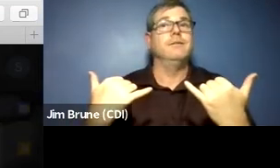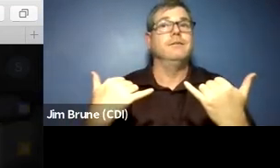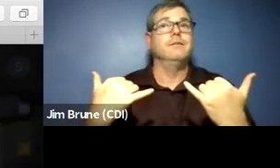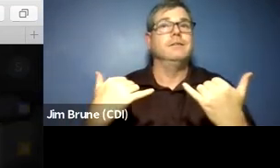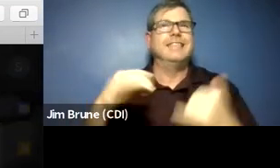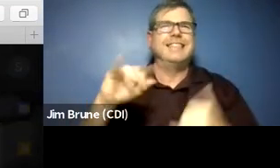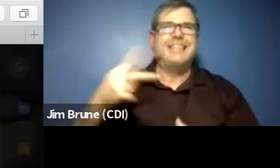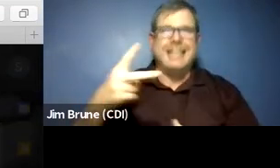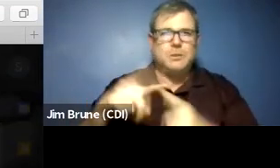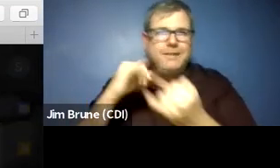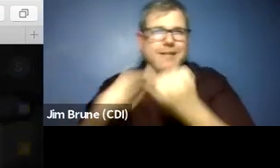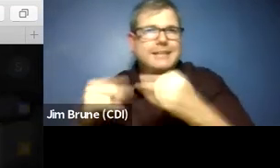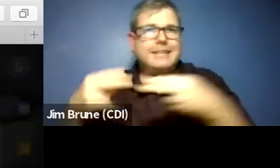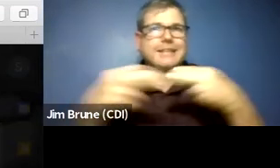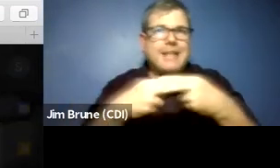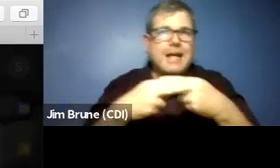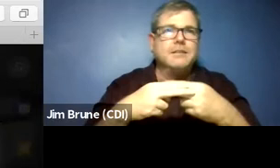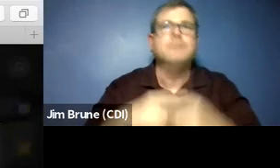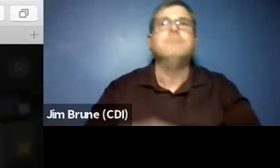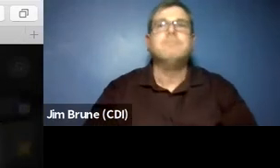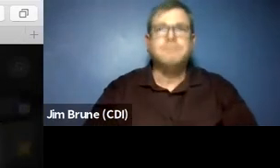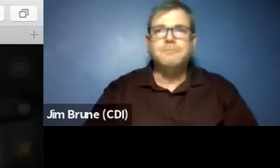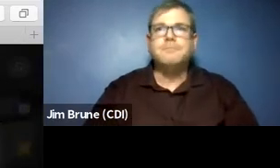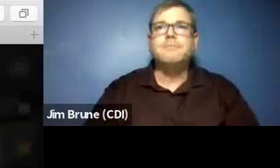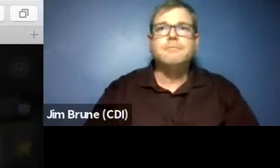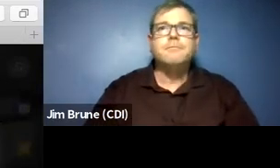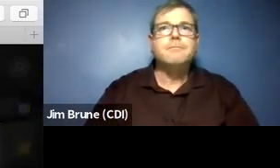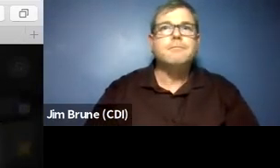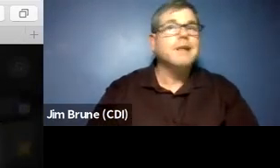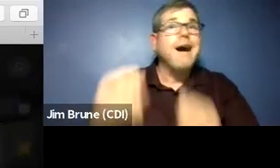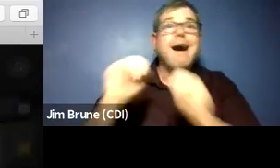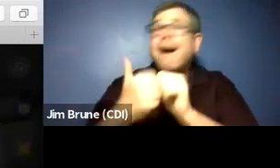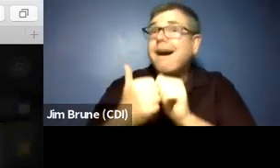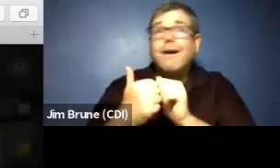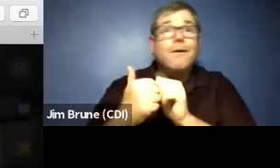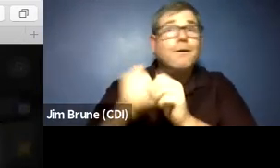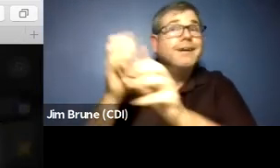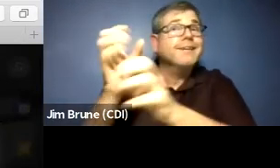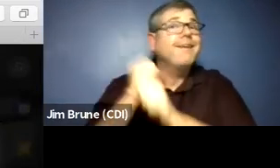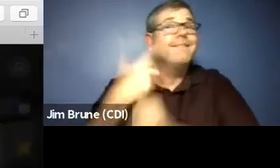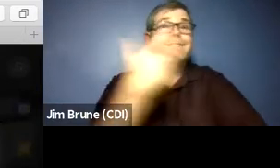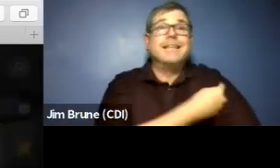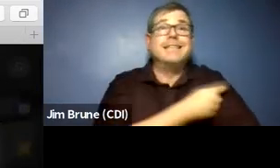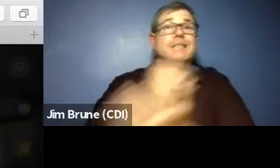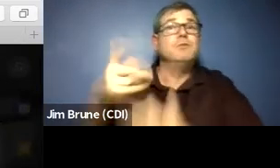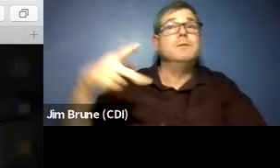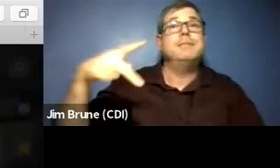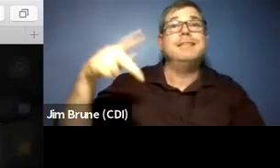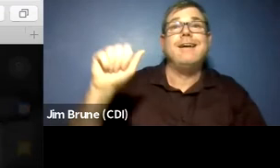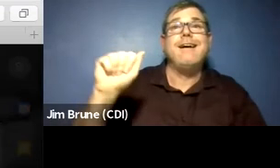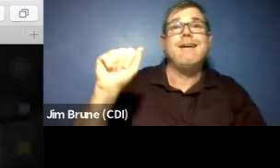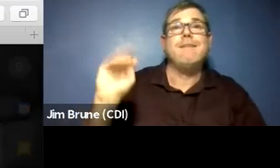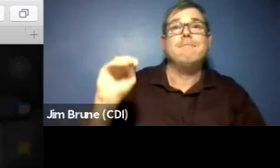So how do I get vaccinated? Through Pamphlen Center, which is where Dr. Yu and I work. This